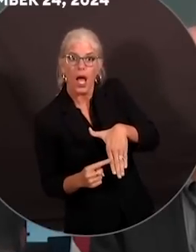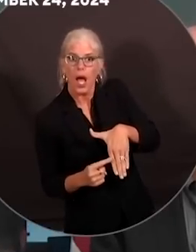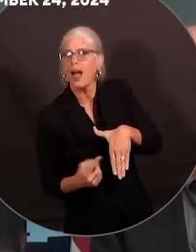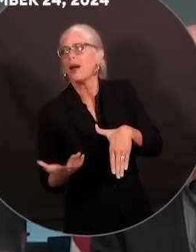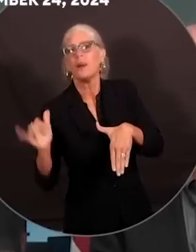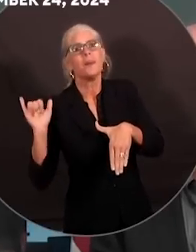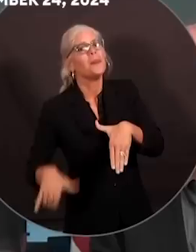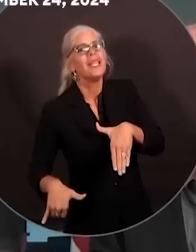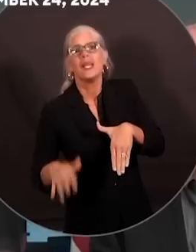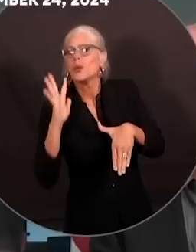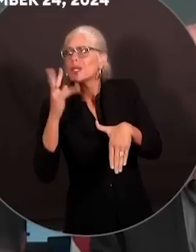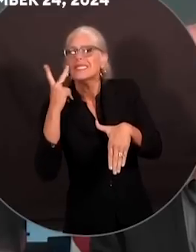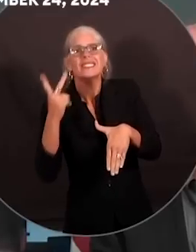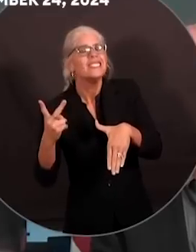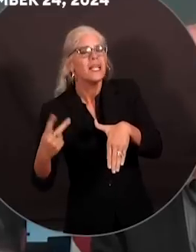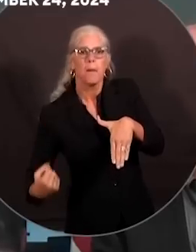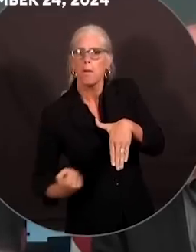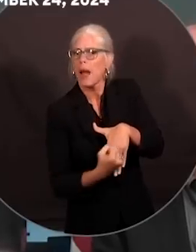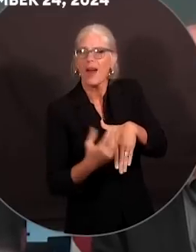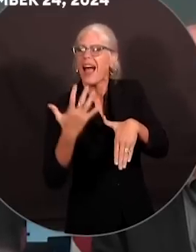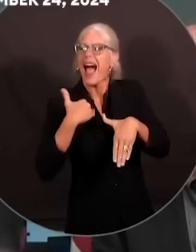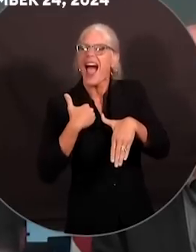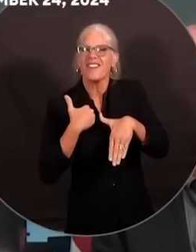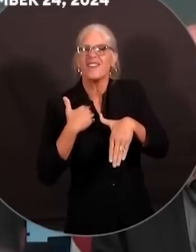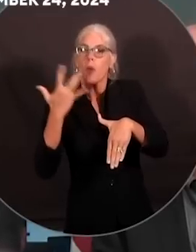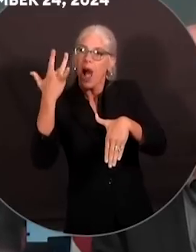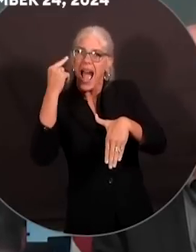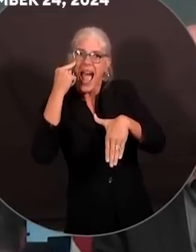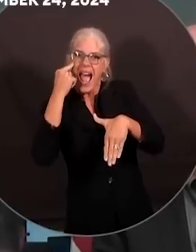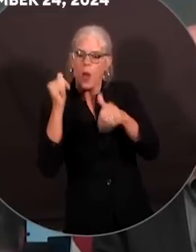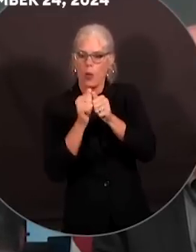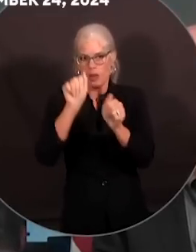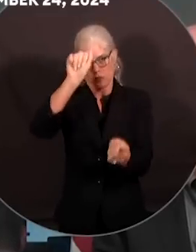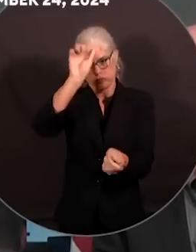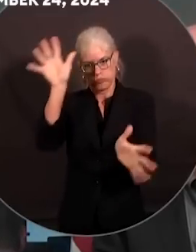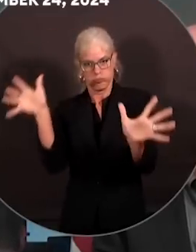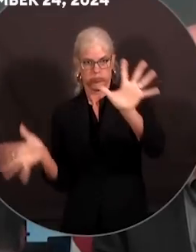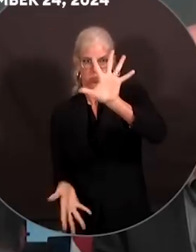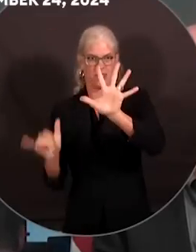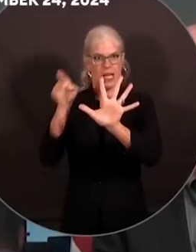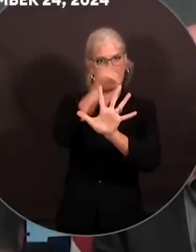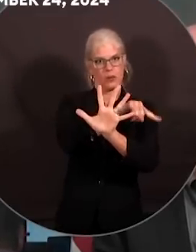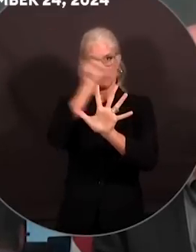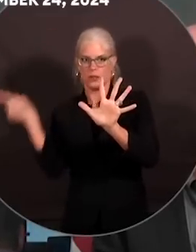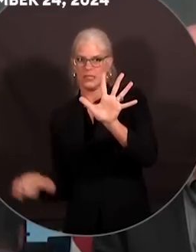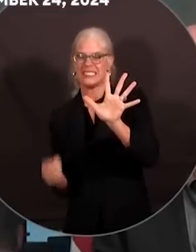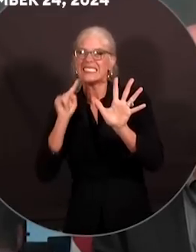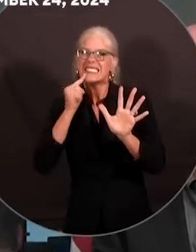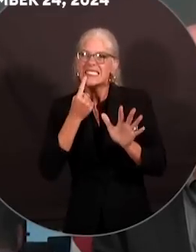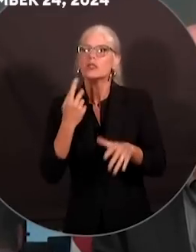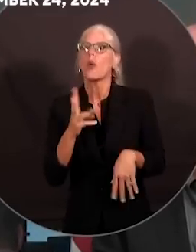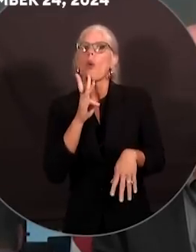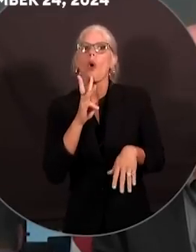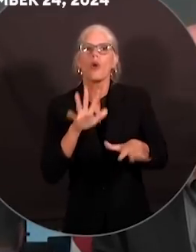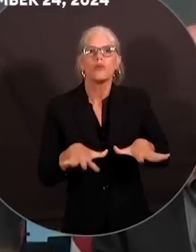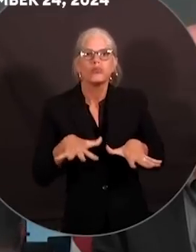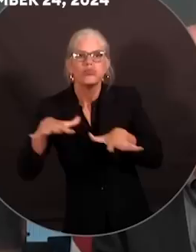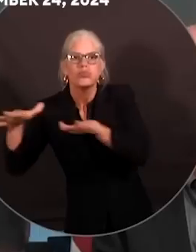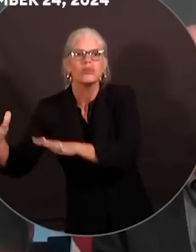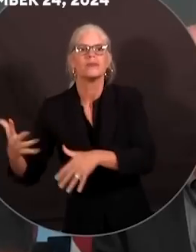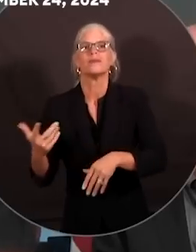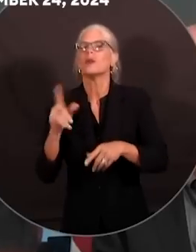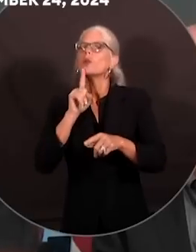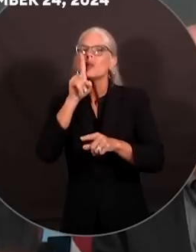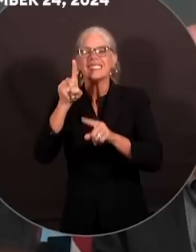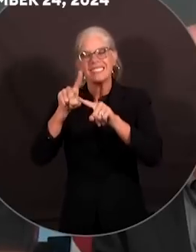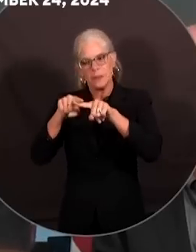impacts. We could also see impacts in southwest Florida with some of the surge, just depending on what the track is. And then, of course,